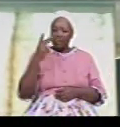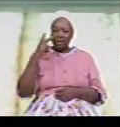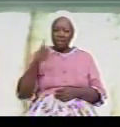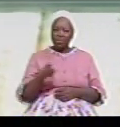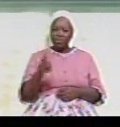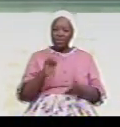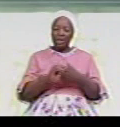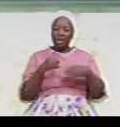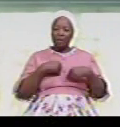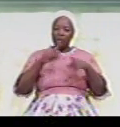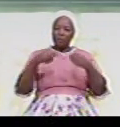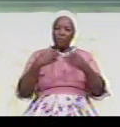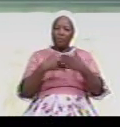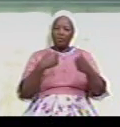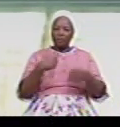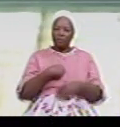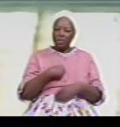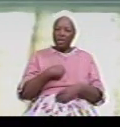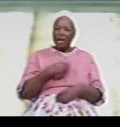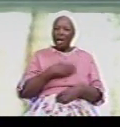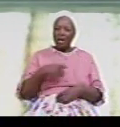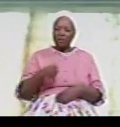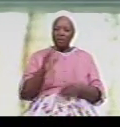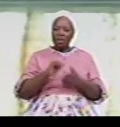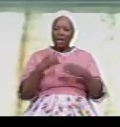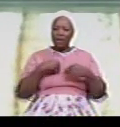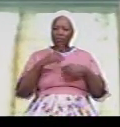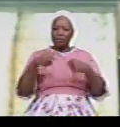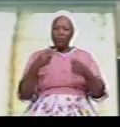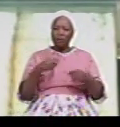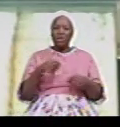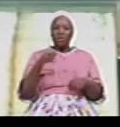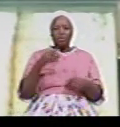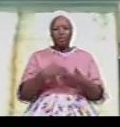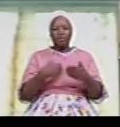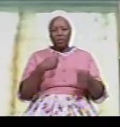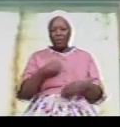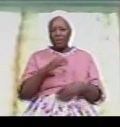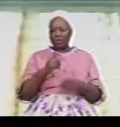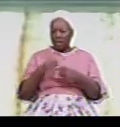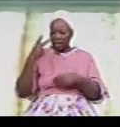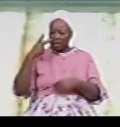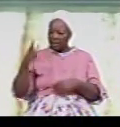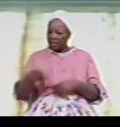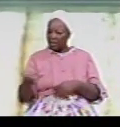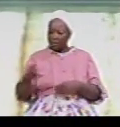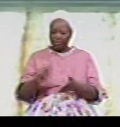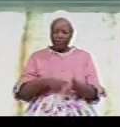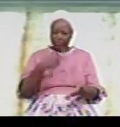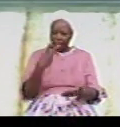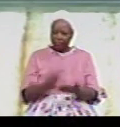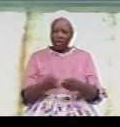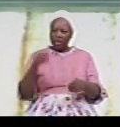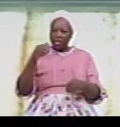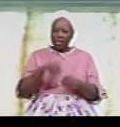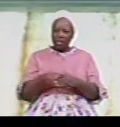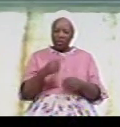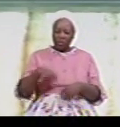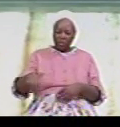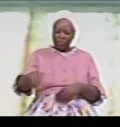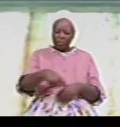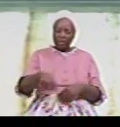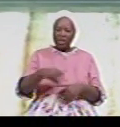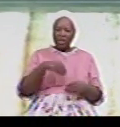me. And those who have gone before me, I see them falling into a pit, into